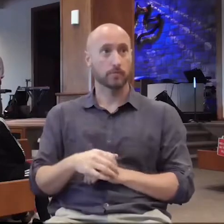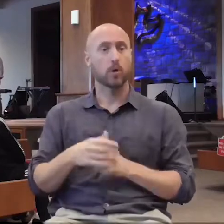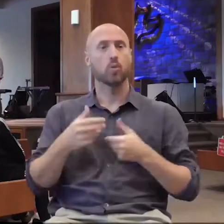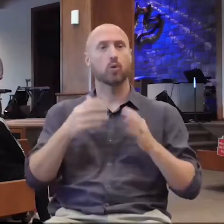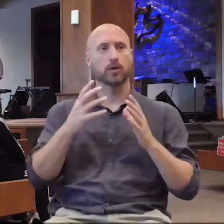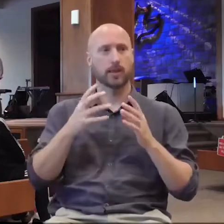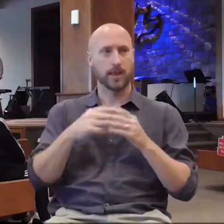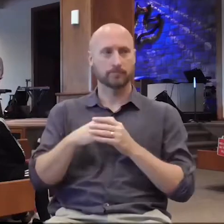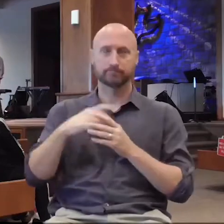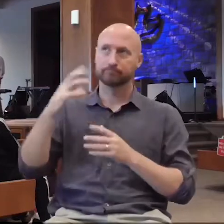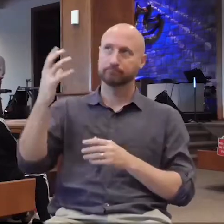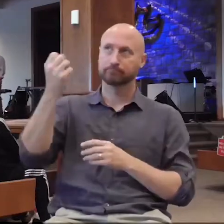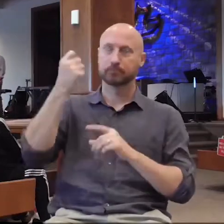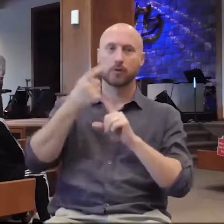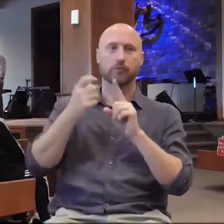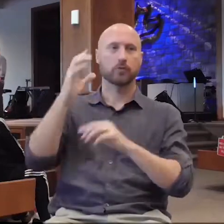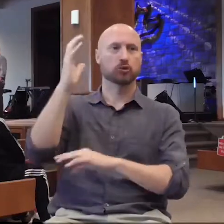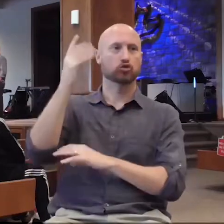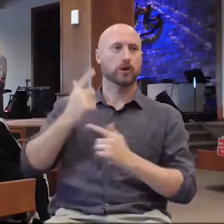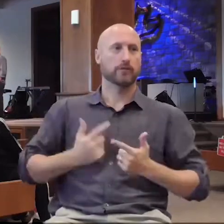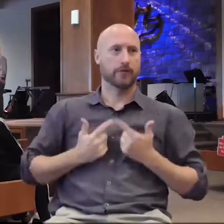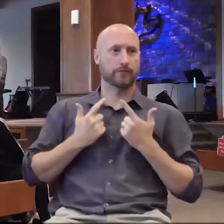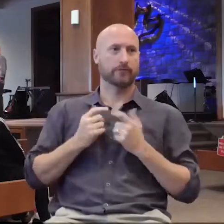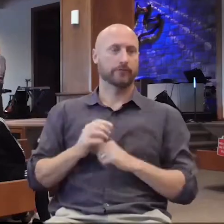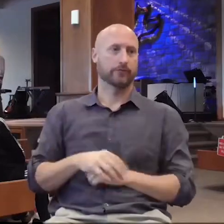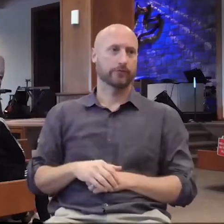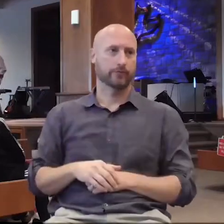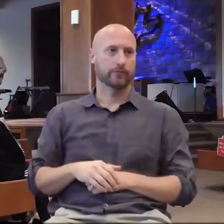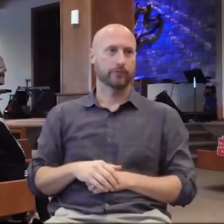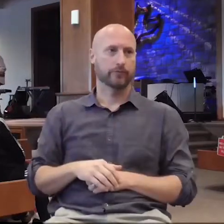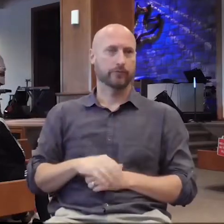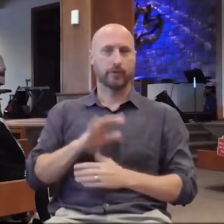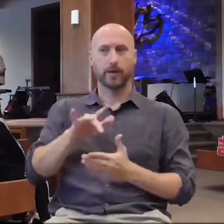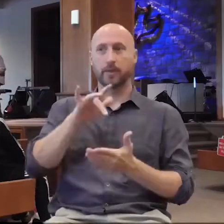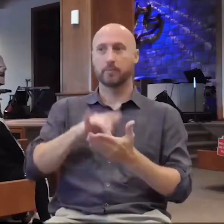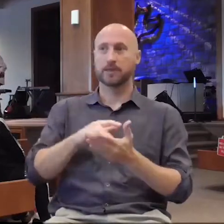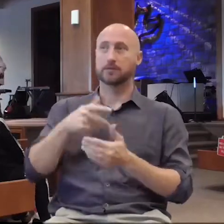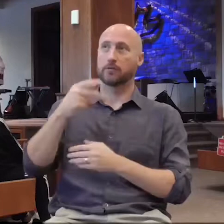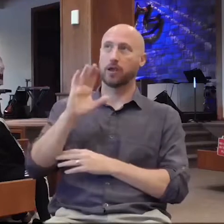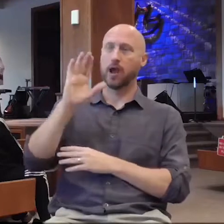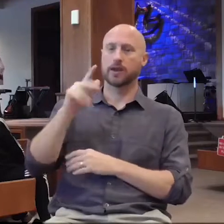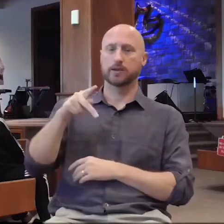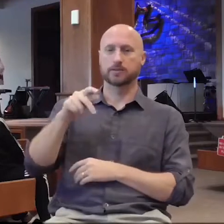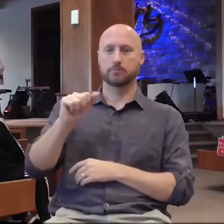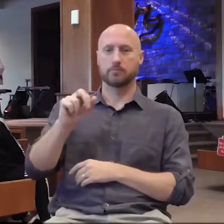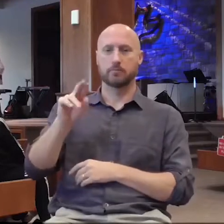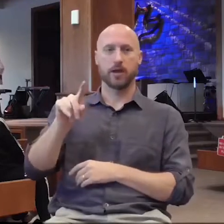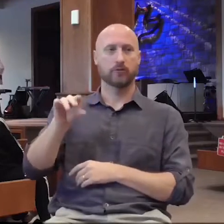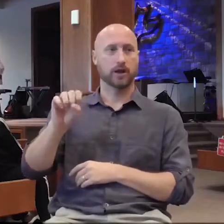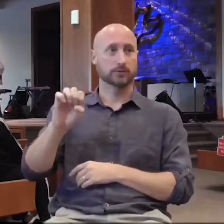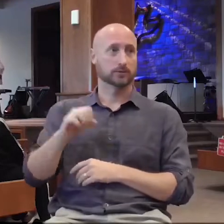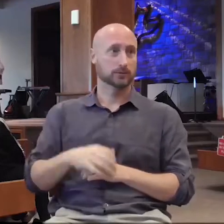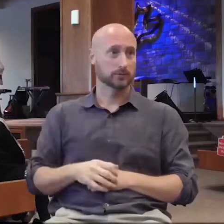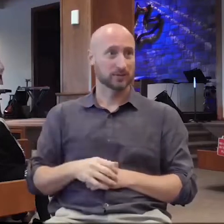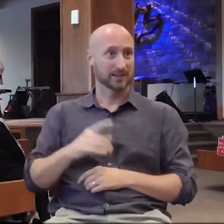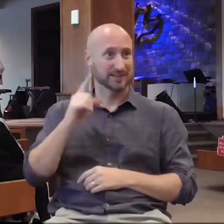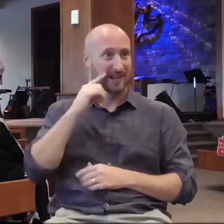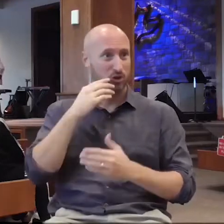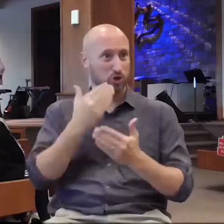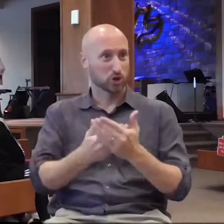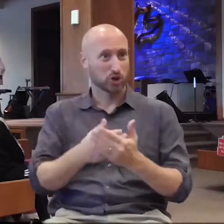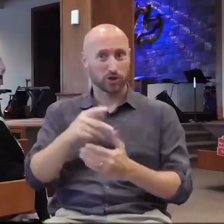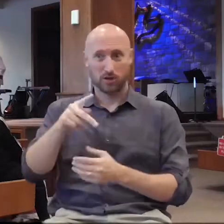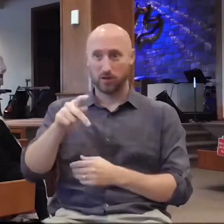partake and eat of the tree of life in the midst of the paradise of God. That sounds good, doesn't it?